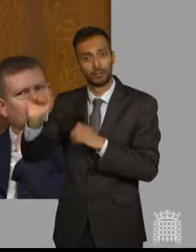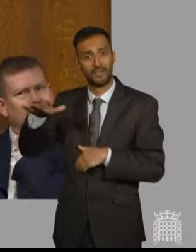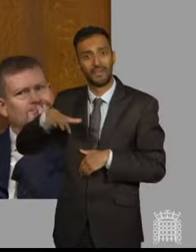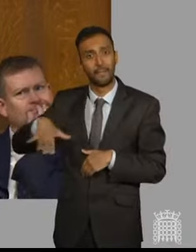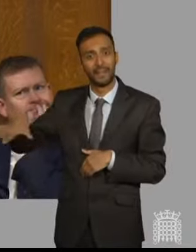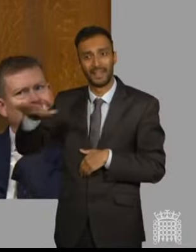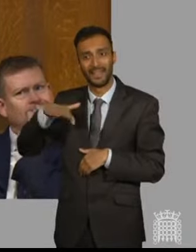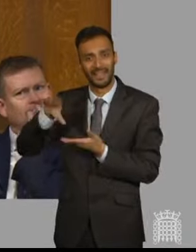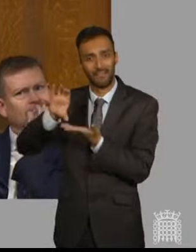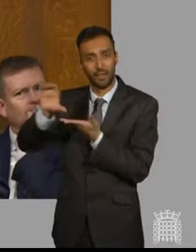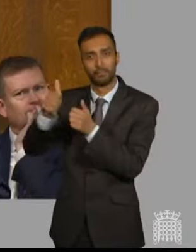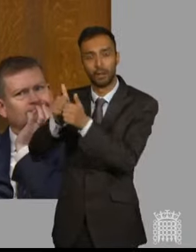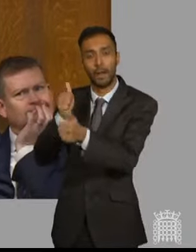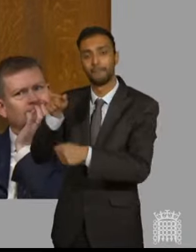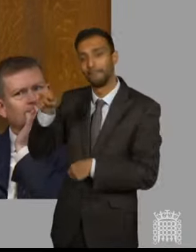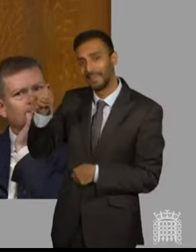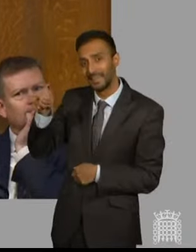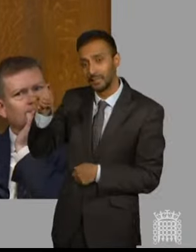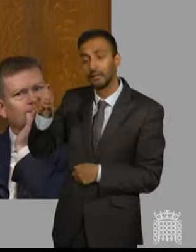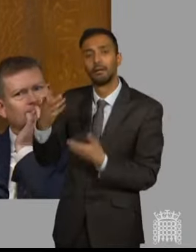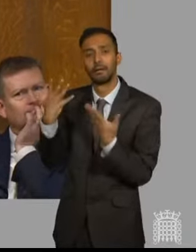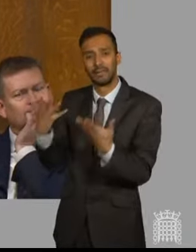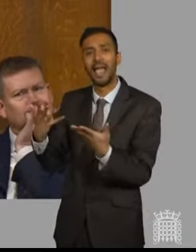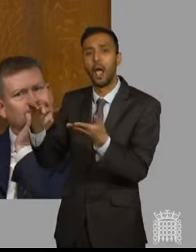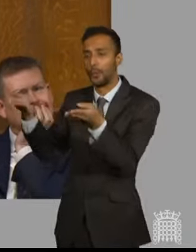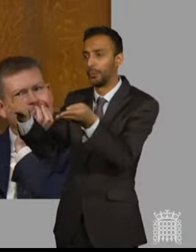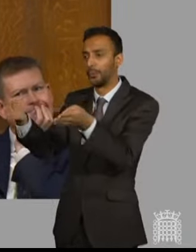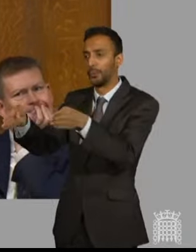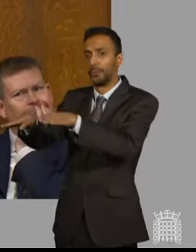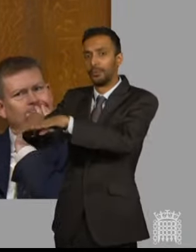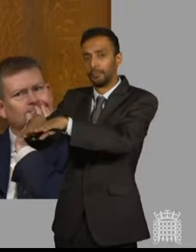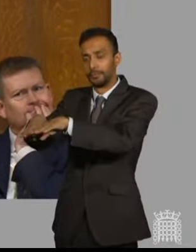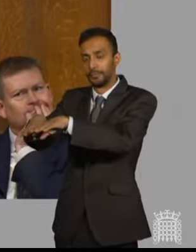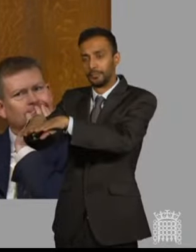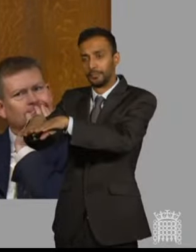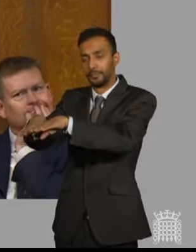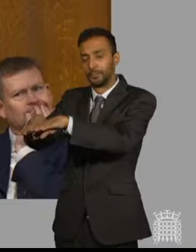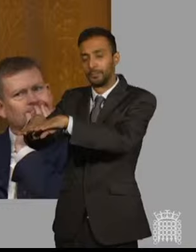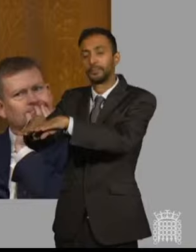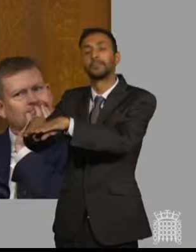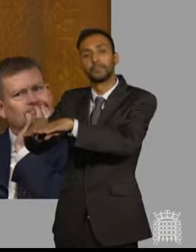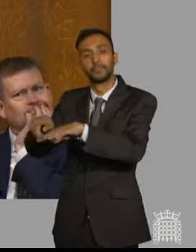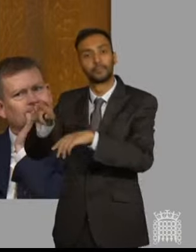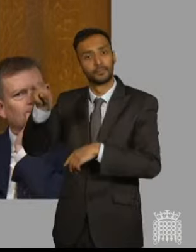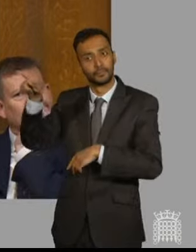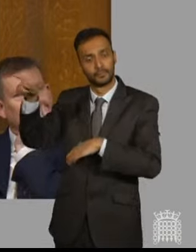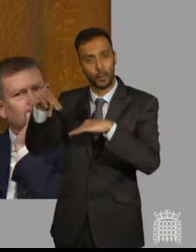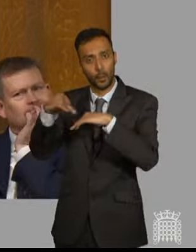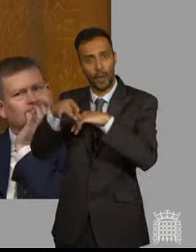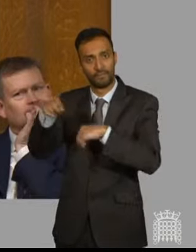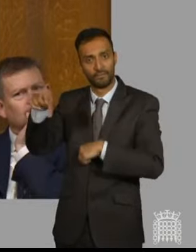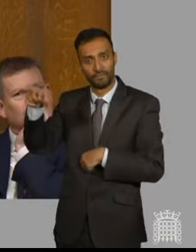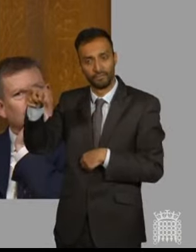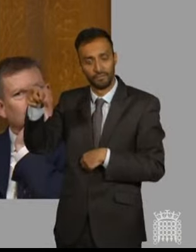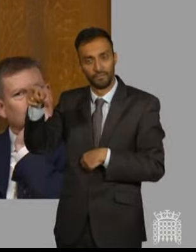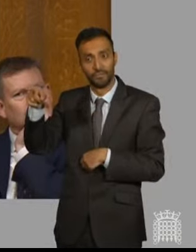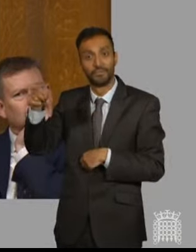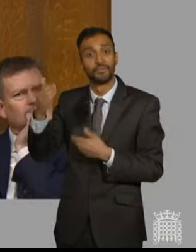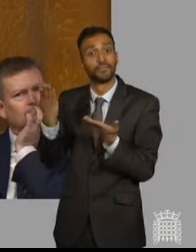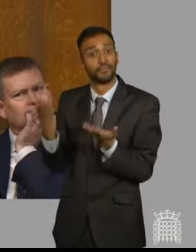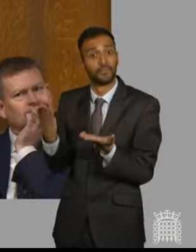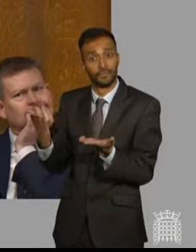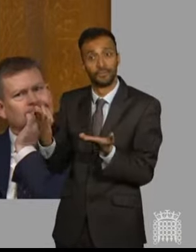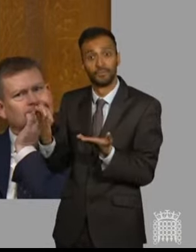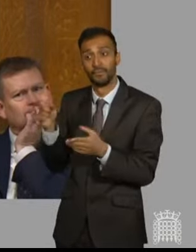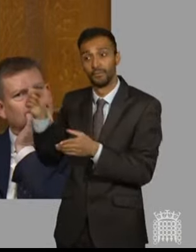and that his wife's is exiting her interests in her childcare company, Koru Kids.